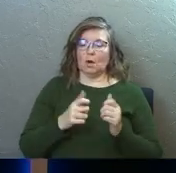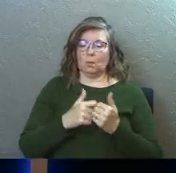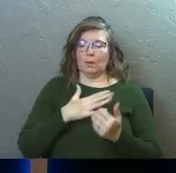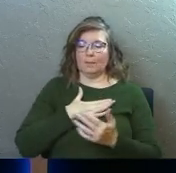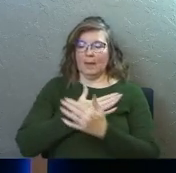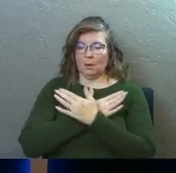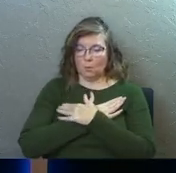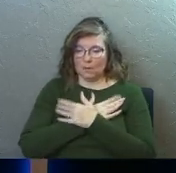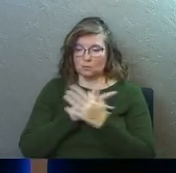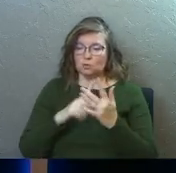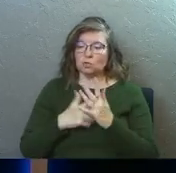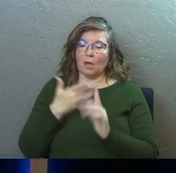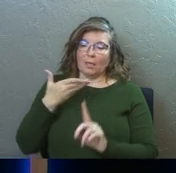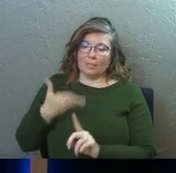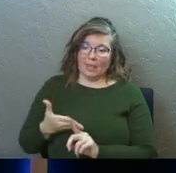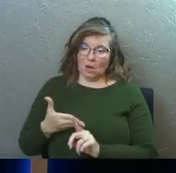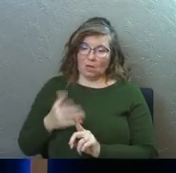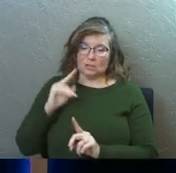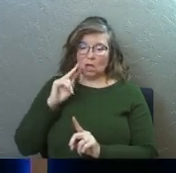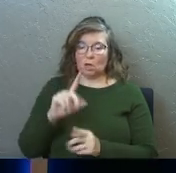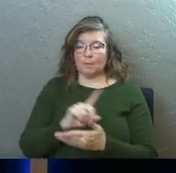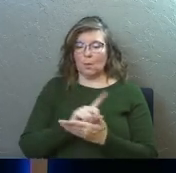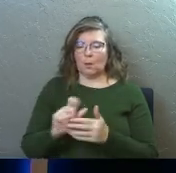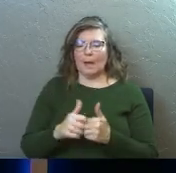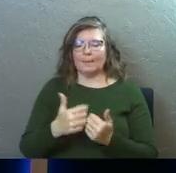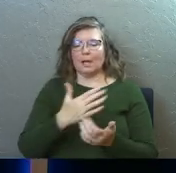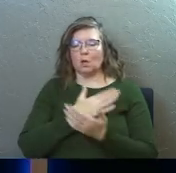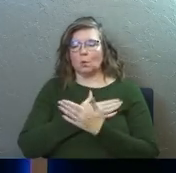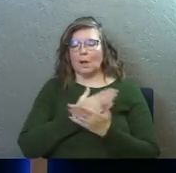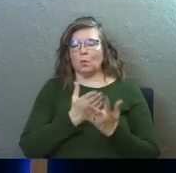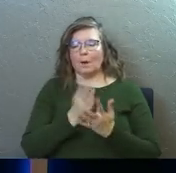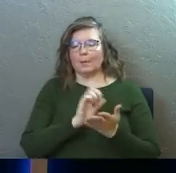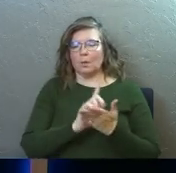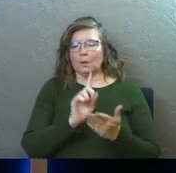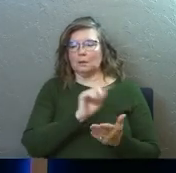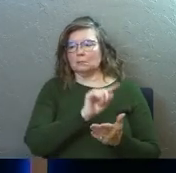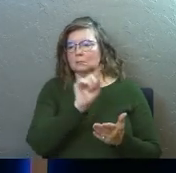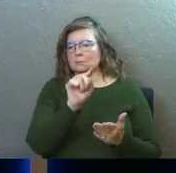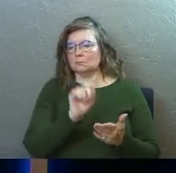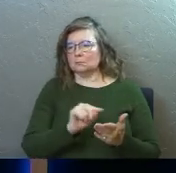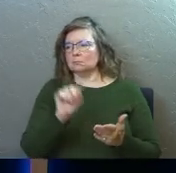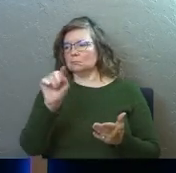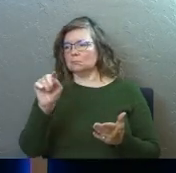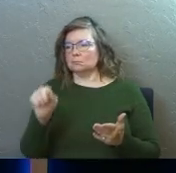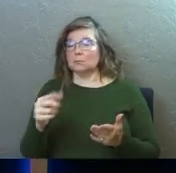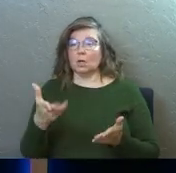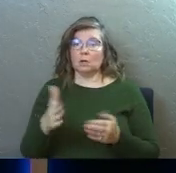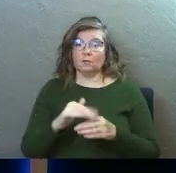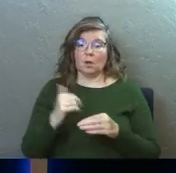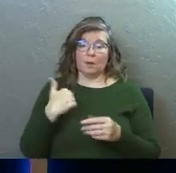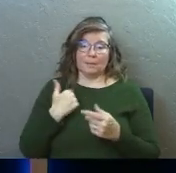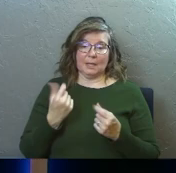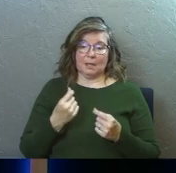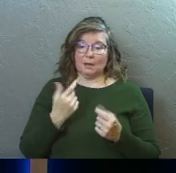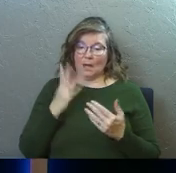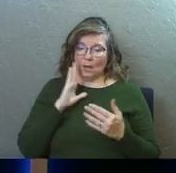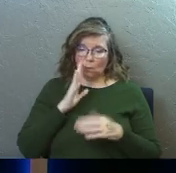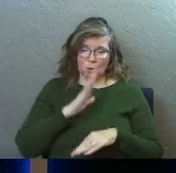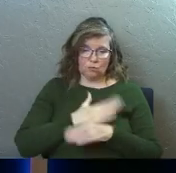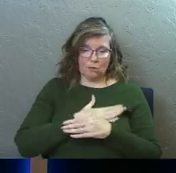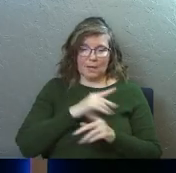with my rest. So can I start there? As I look at my week, God, how am I going to rest? I've to make sure, I won't give, God, you've called me to it. I won't budge.